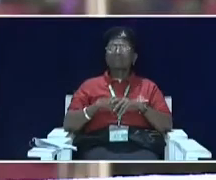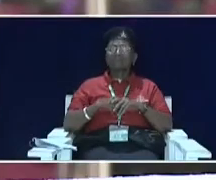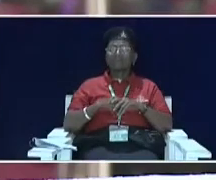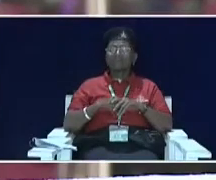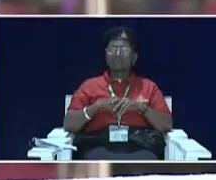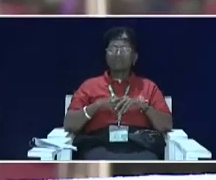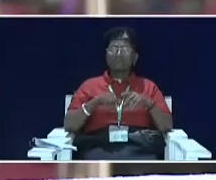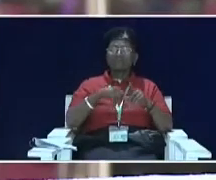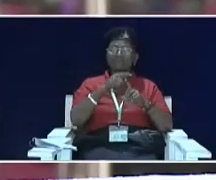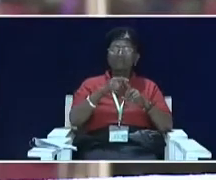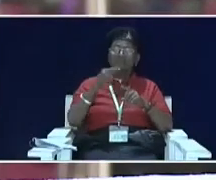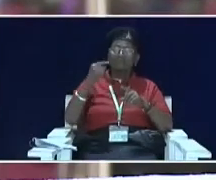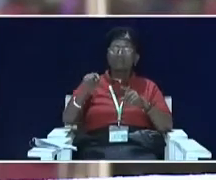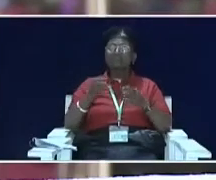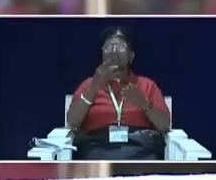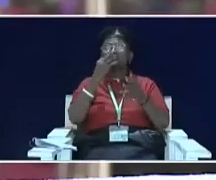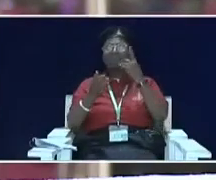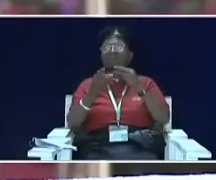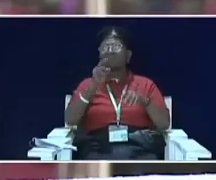When the fire falls,